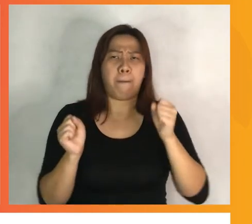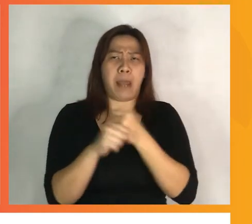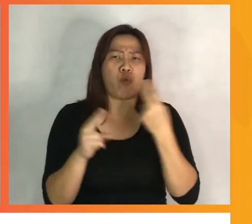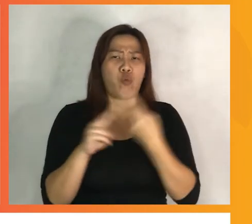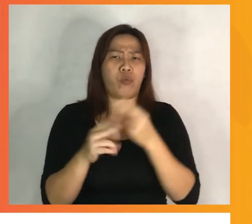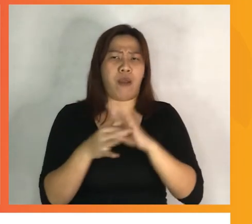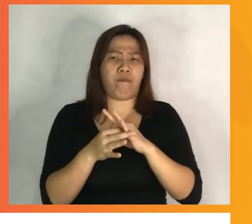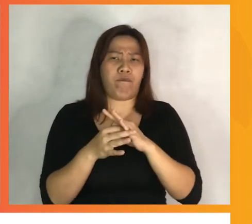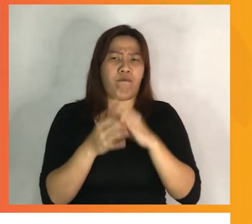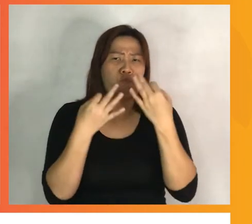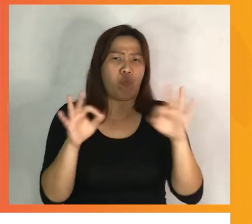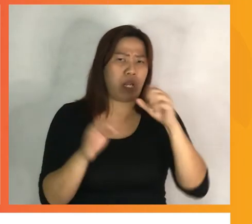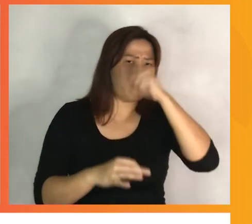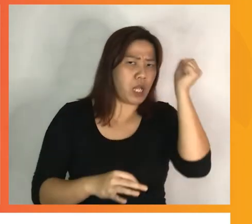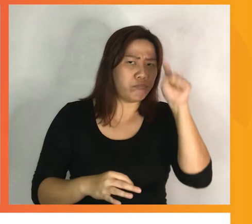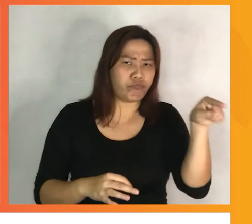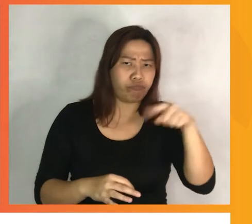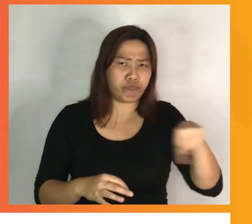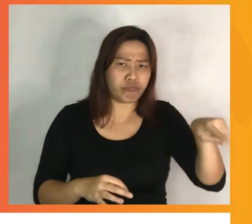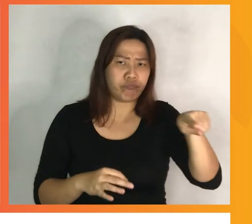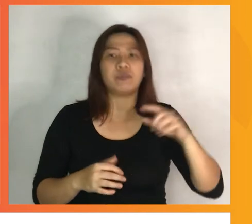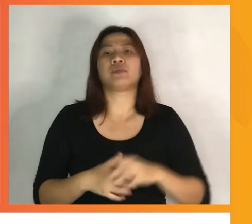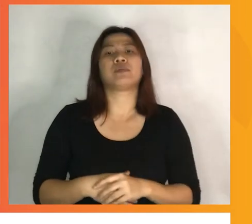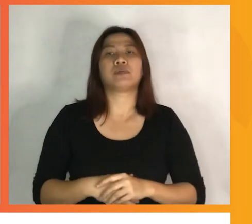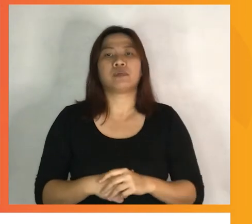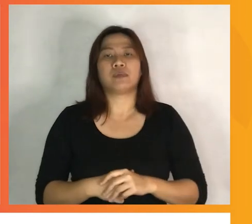most from the space that's available.